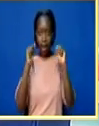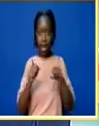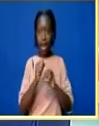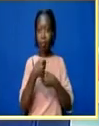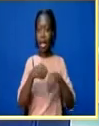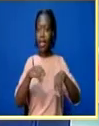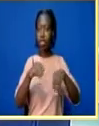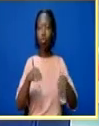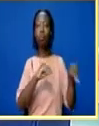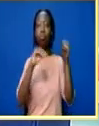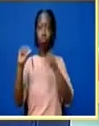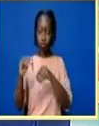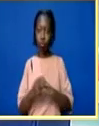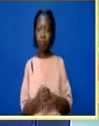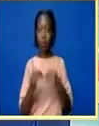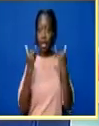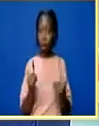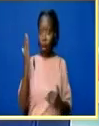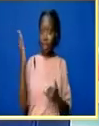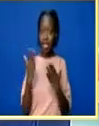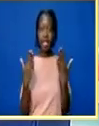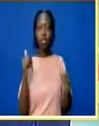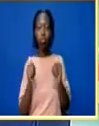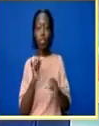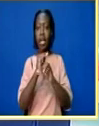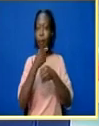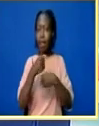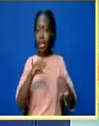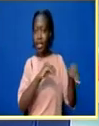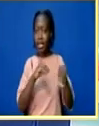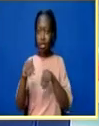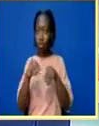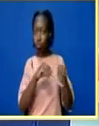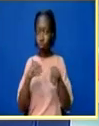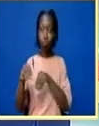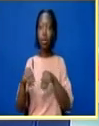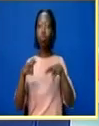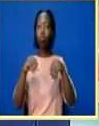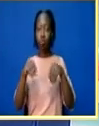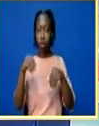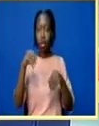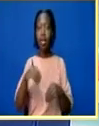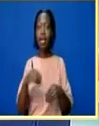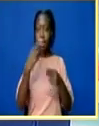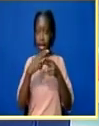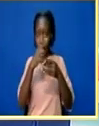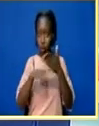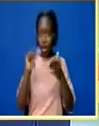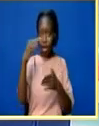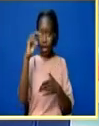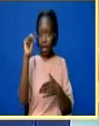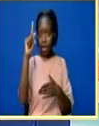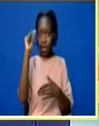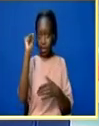they are called agents of soil erosion. Okay. And how many agents do we have? The first one you told us, water. Water. Okay. The second